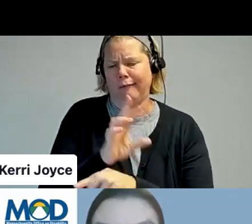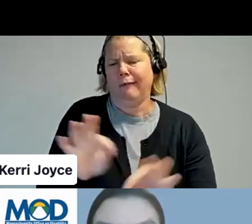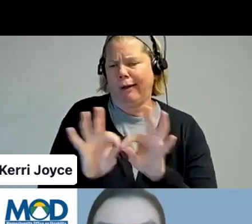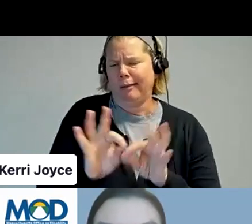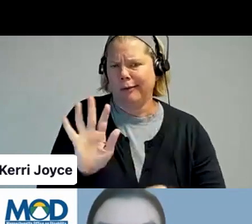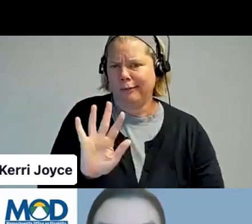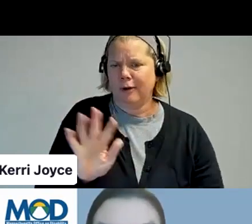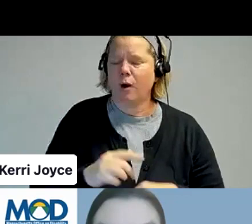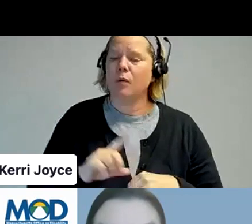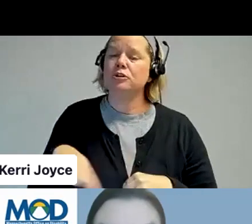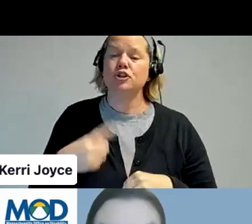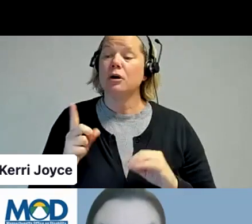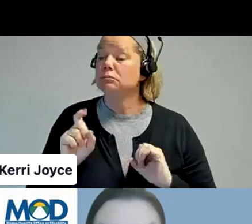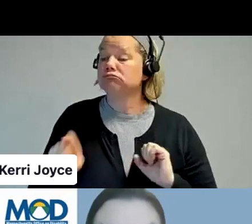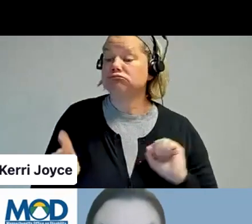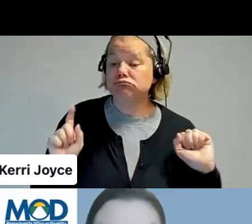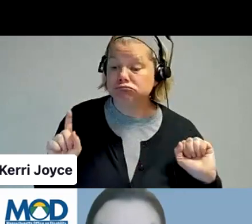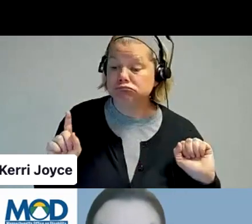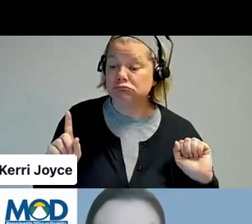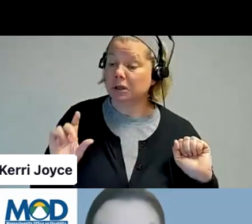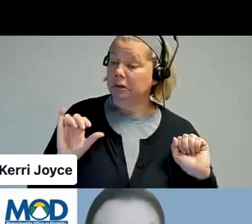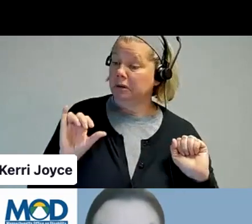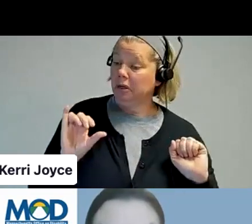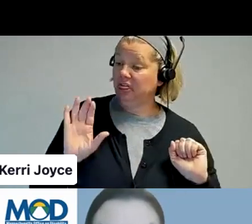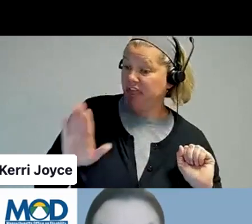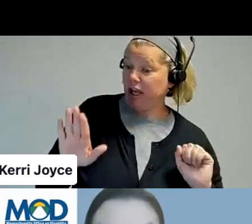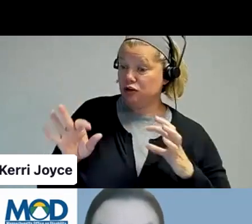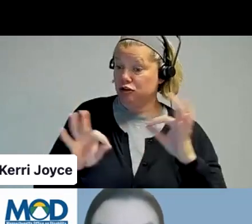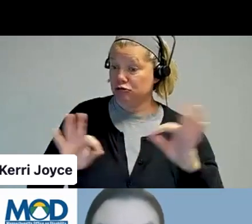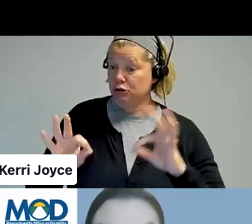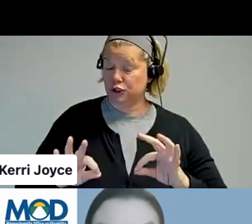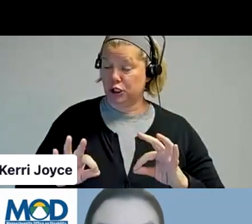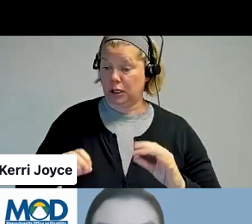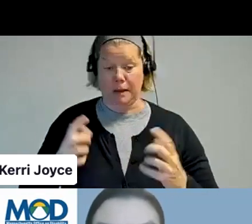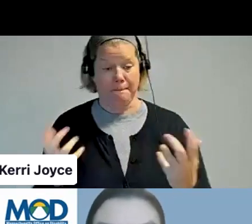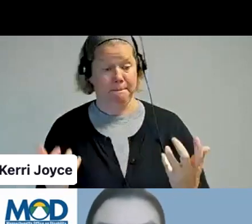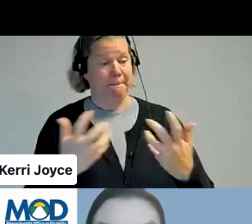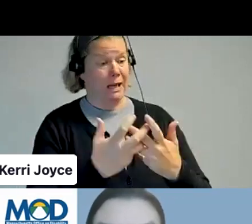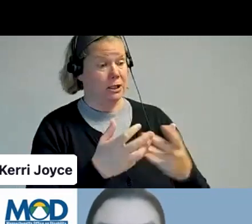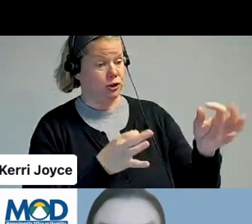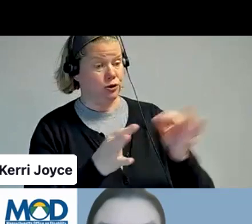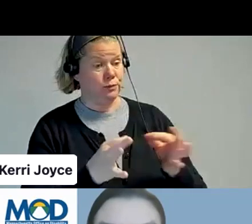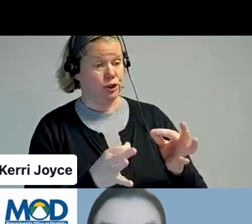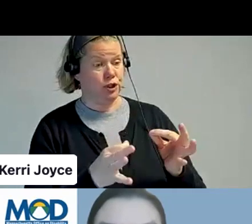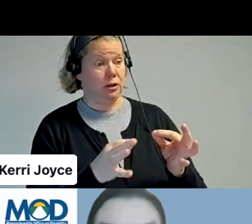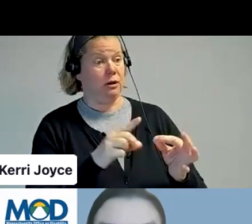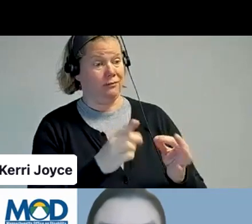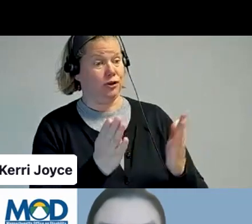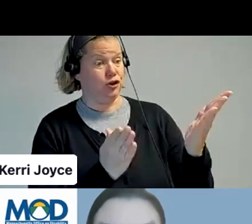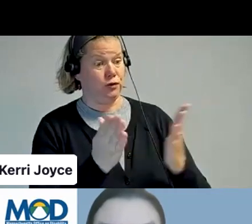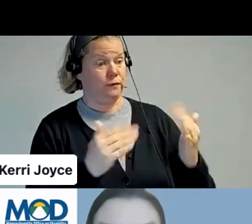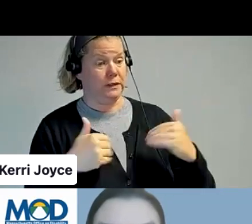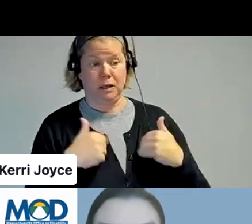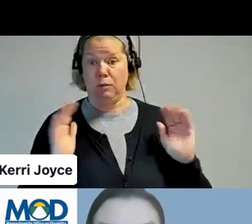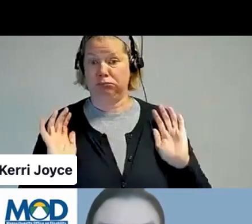You're just evaluating whether their description meets the definition of a service animal. You